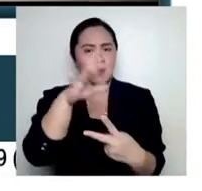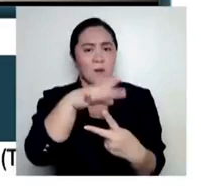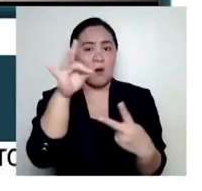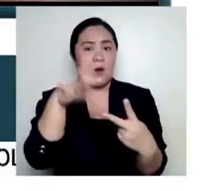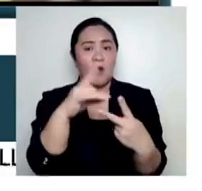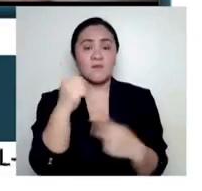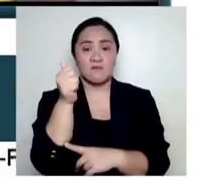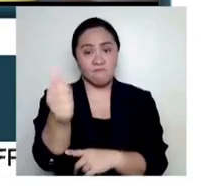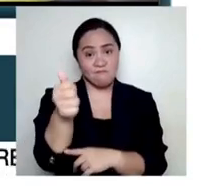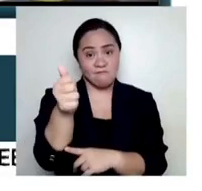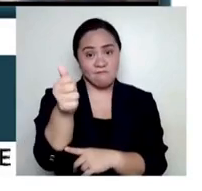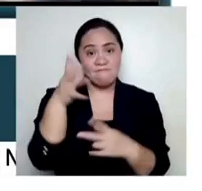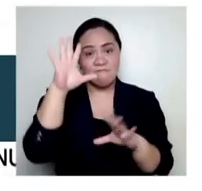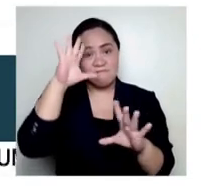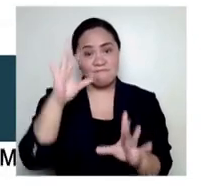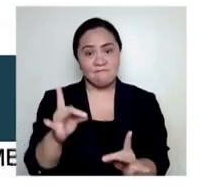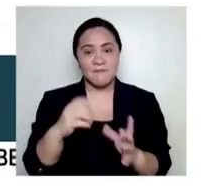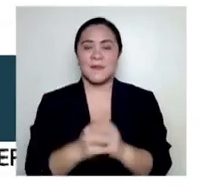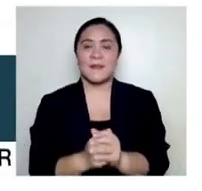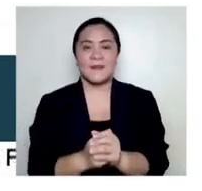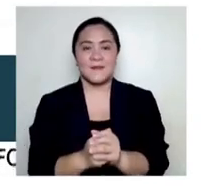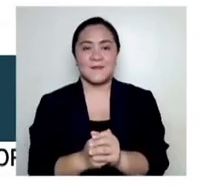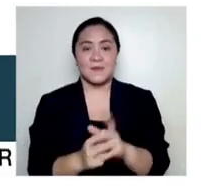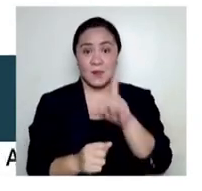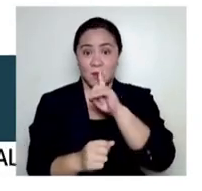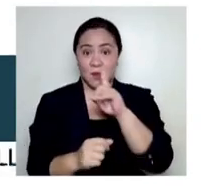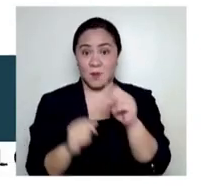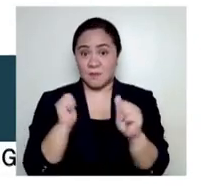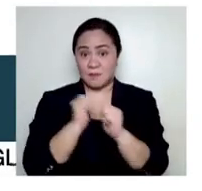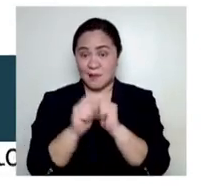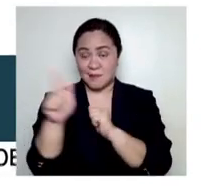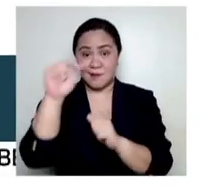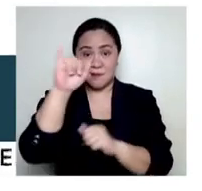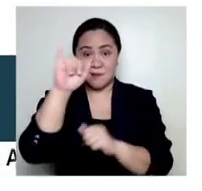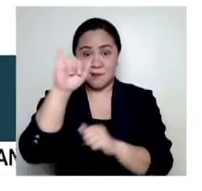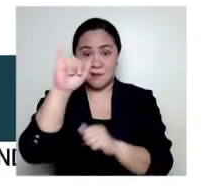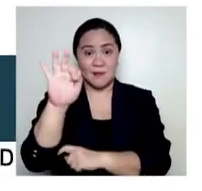your face mask. And that doesn't clash at all with IATF guidelines?